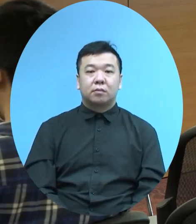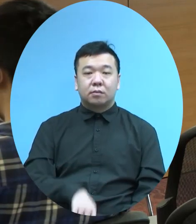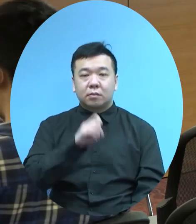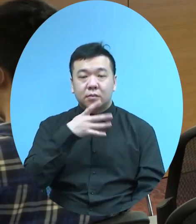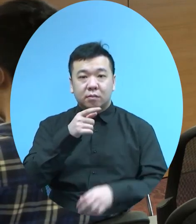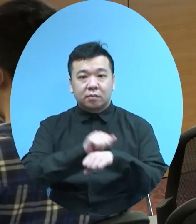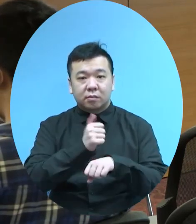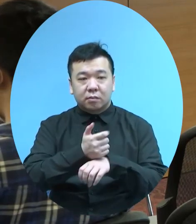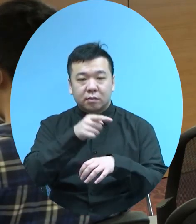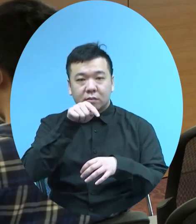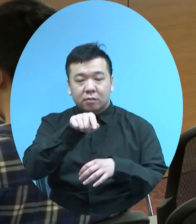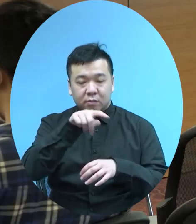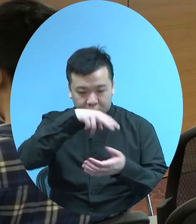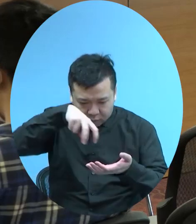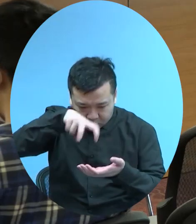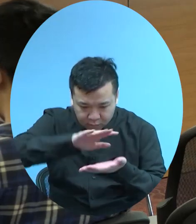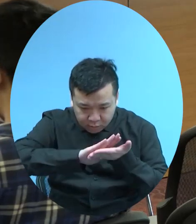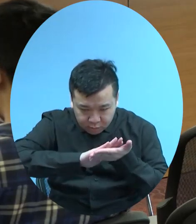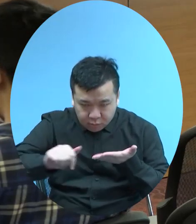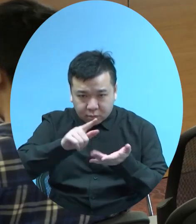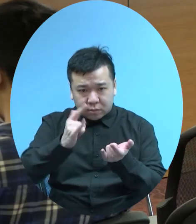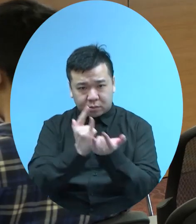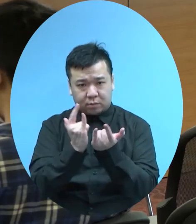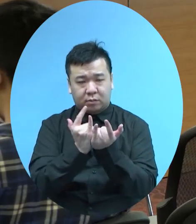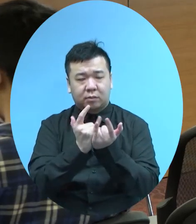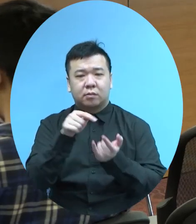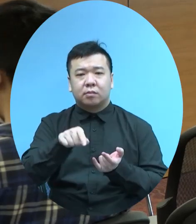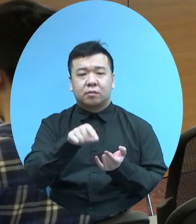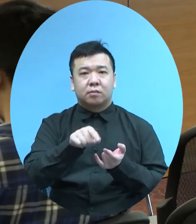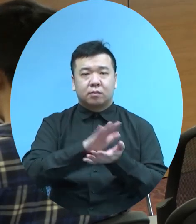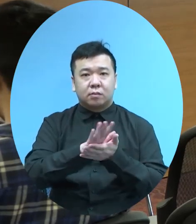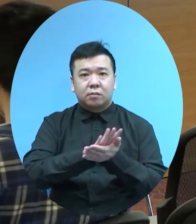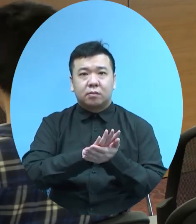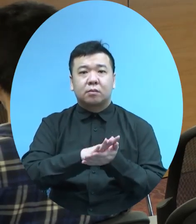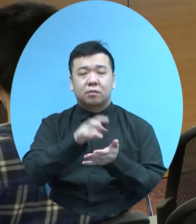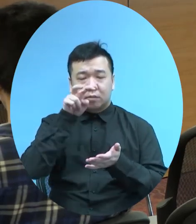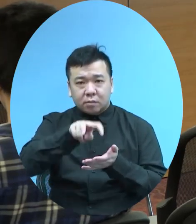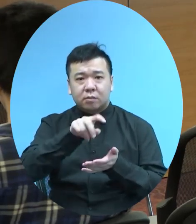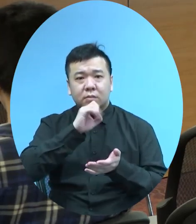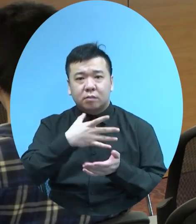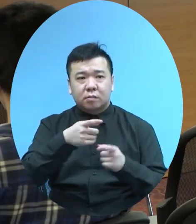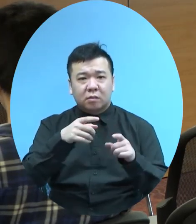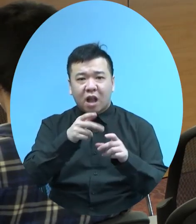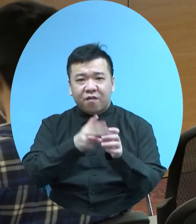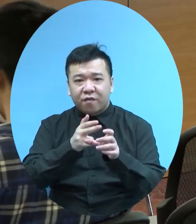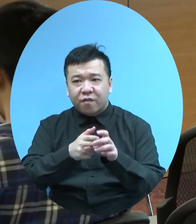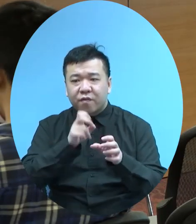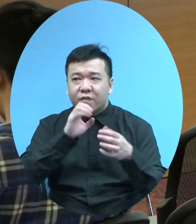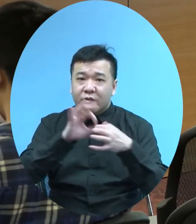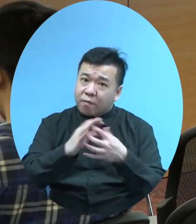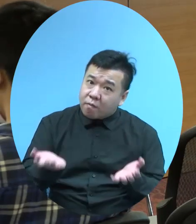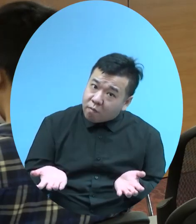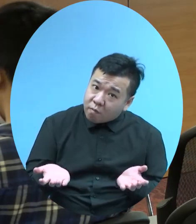the North Point to see if they are interrelated, not just the temple. And the third one is about the experimental